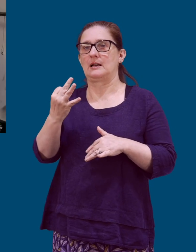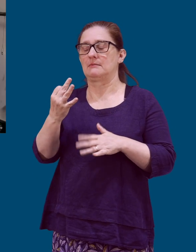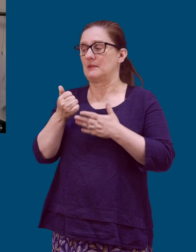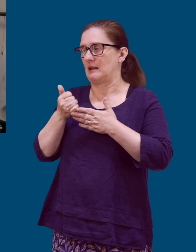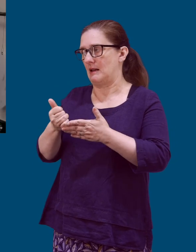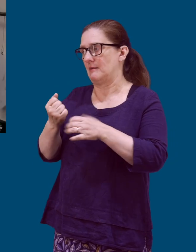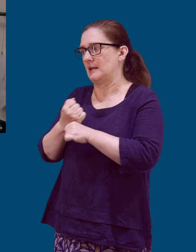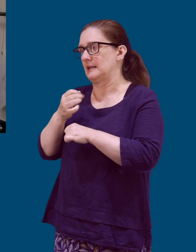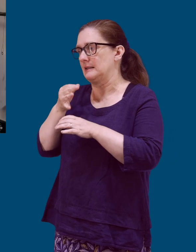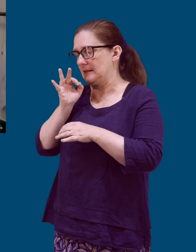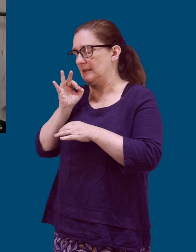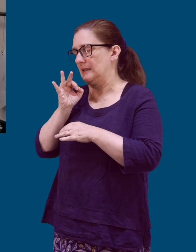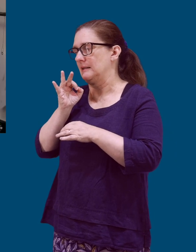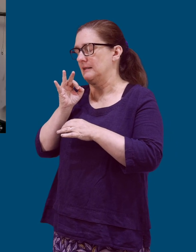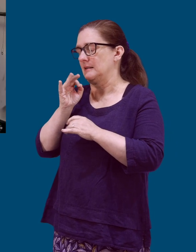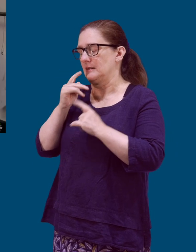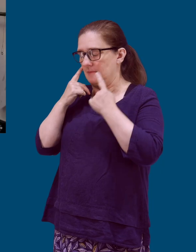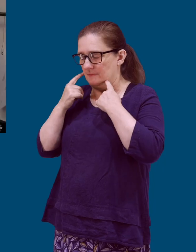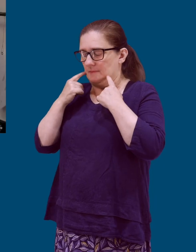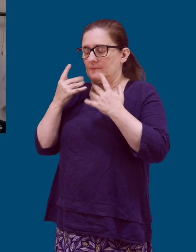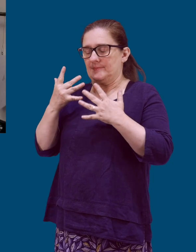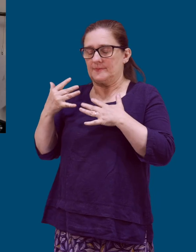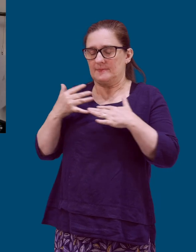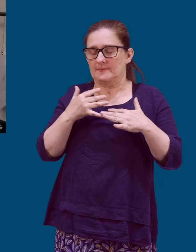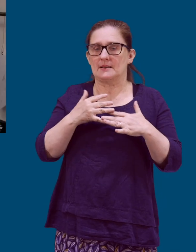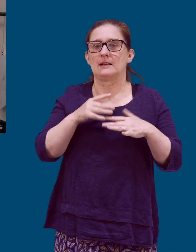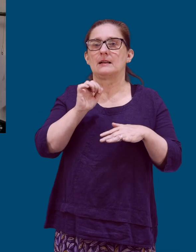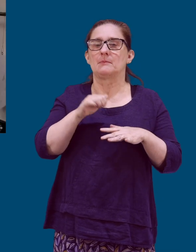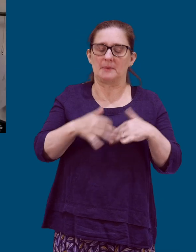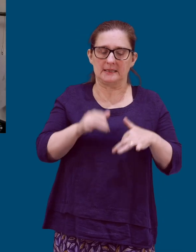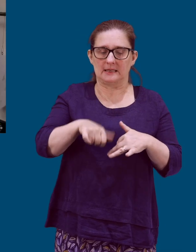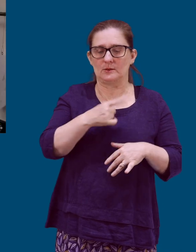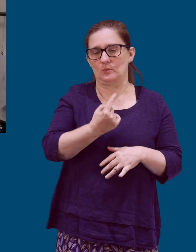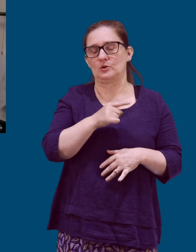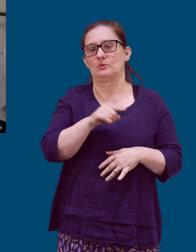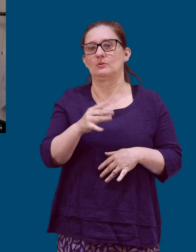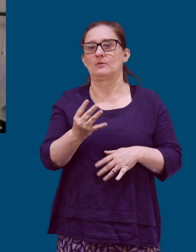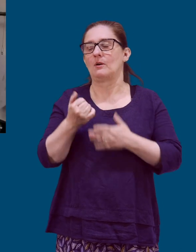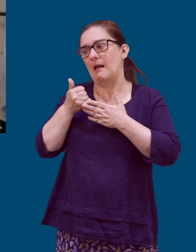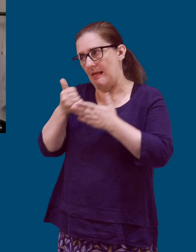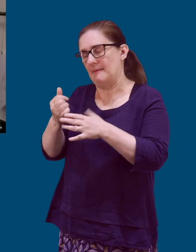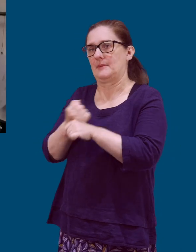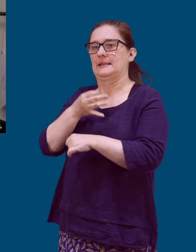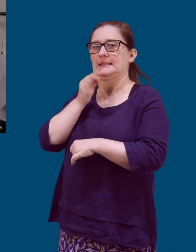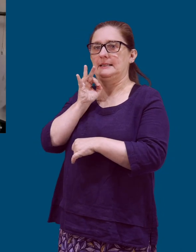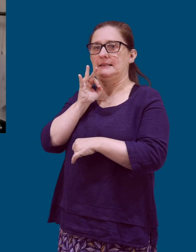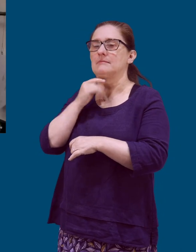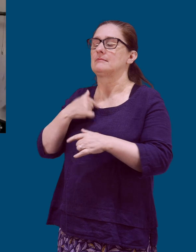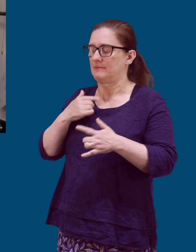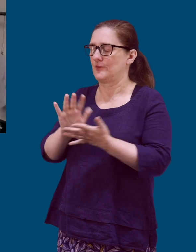tea, tearful, painkillers. Pain, yes, level 1 to 4, help make tea, joyful.